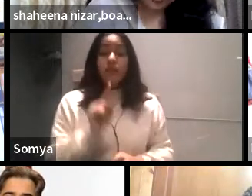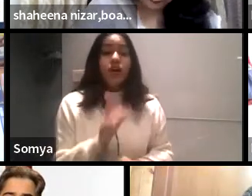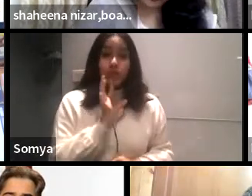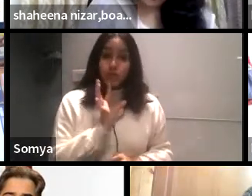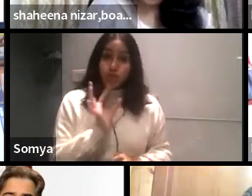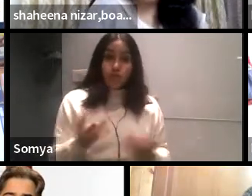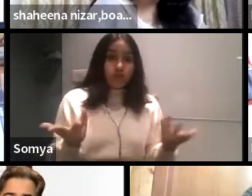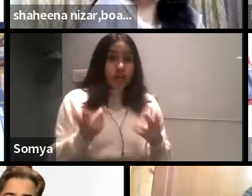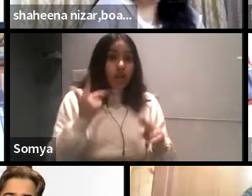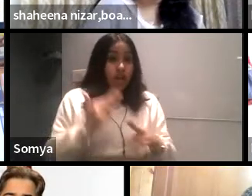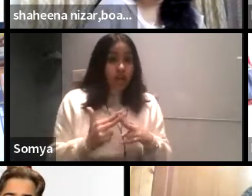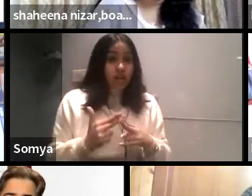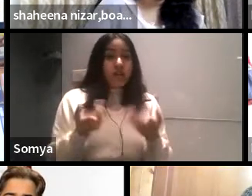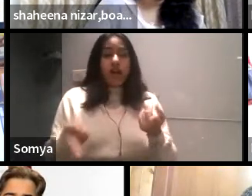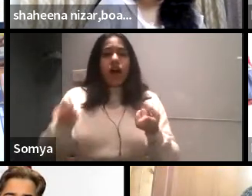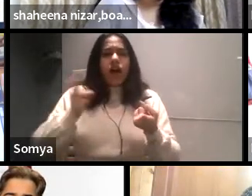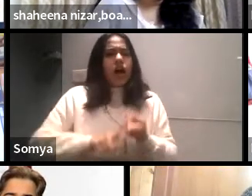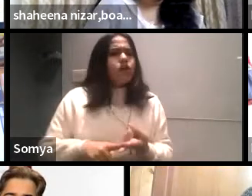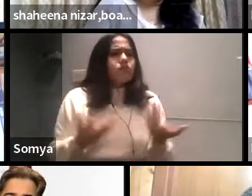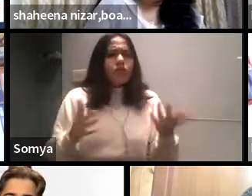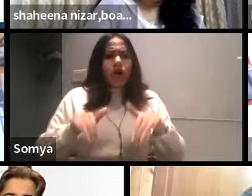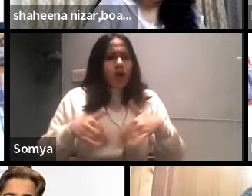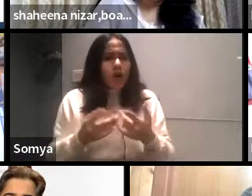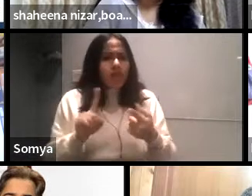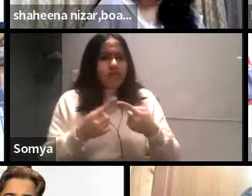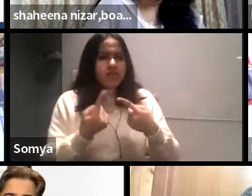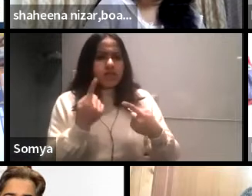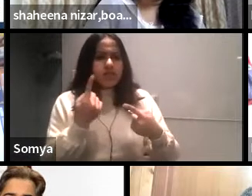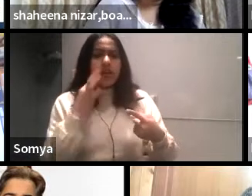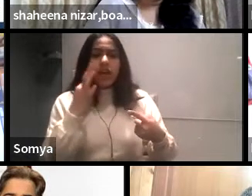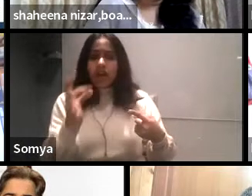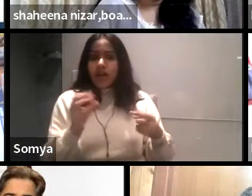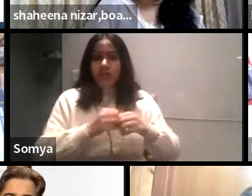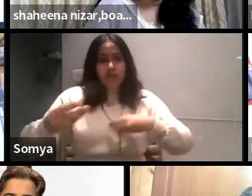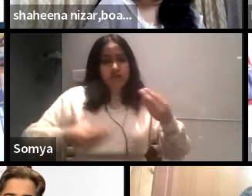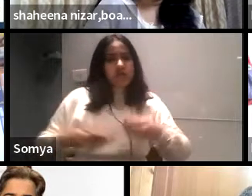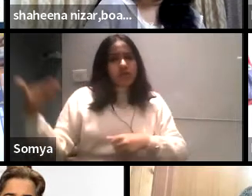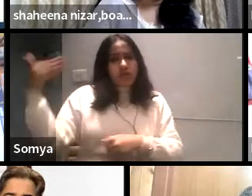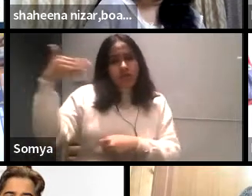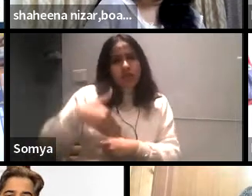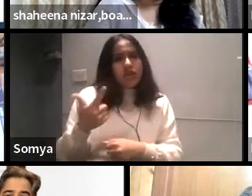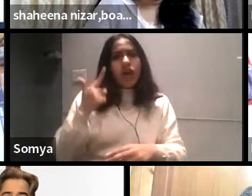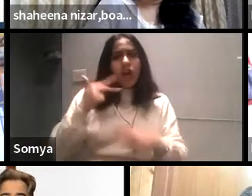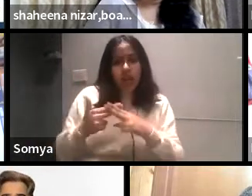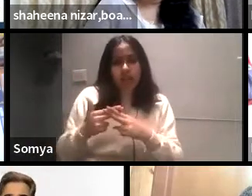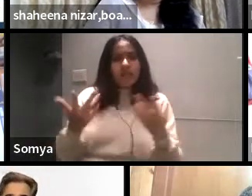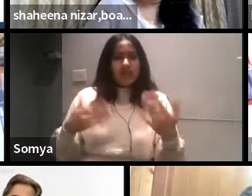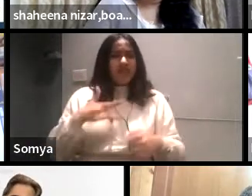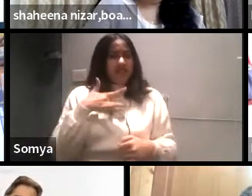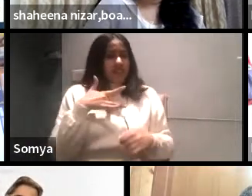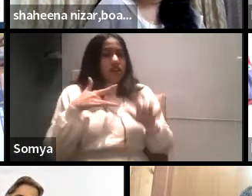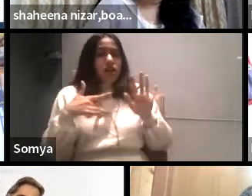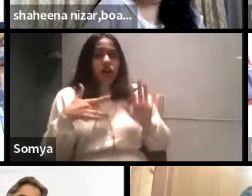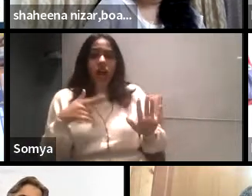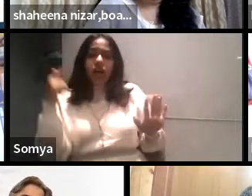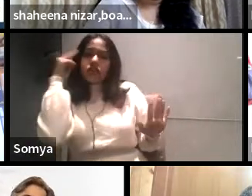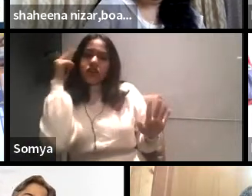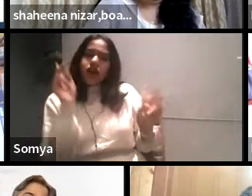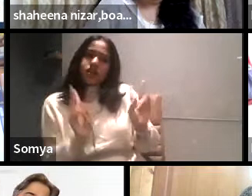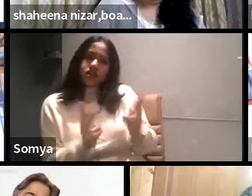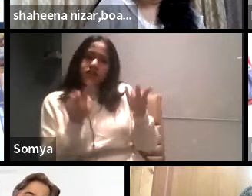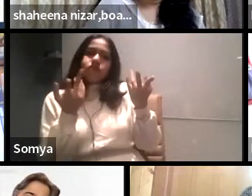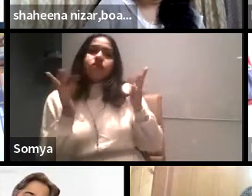actually, the opposite happened. And many businesses came to us and said that they had realized that they could think